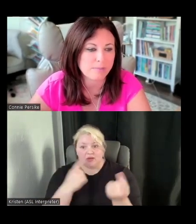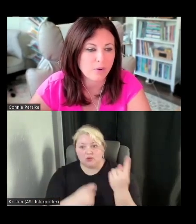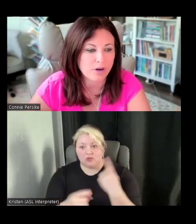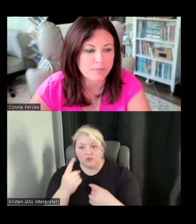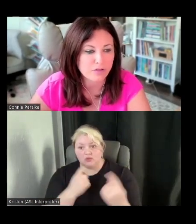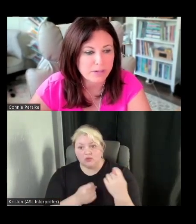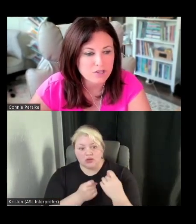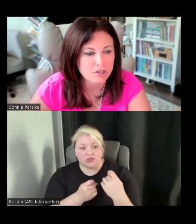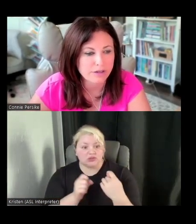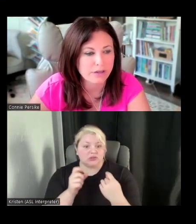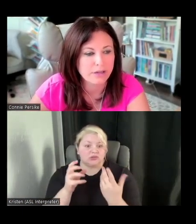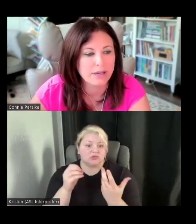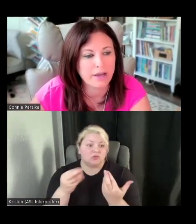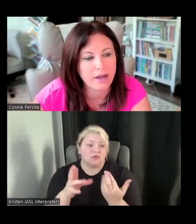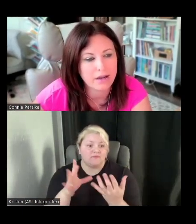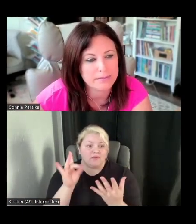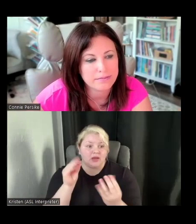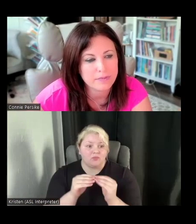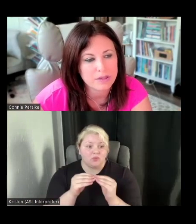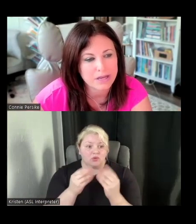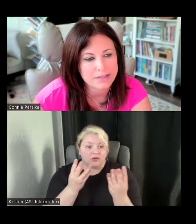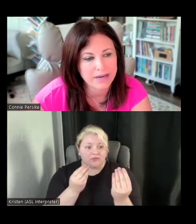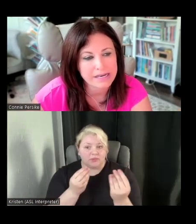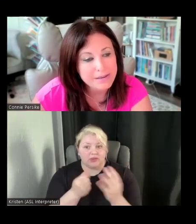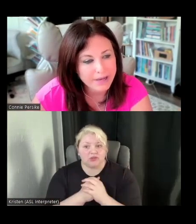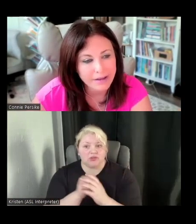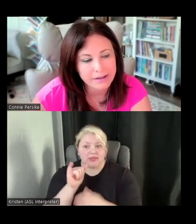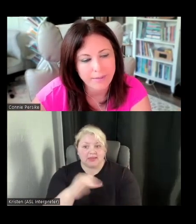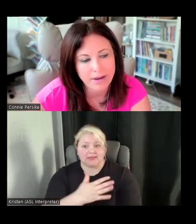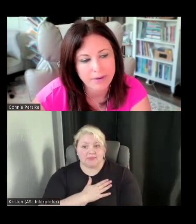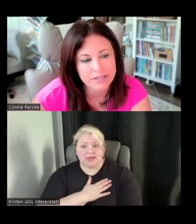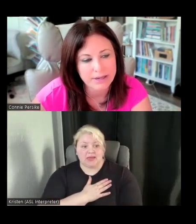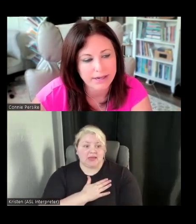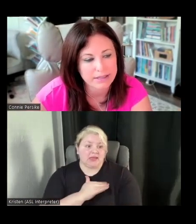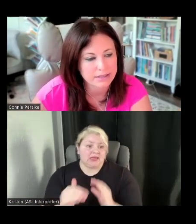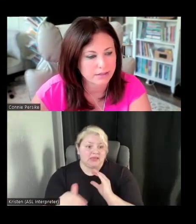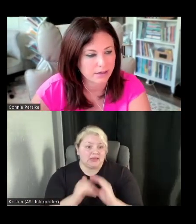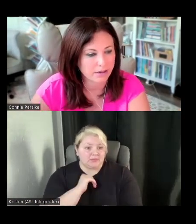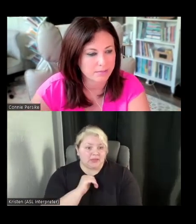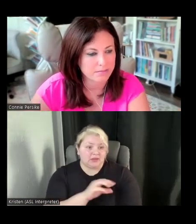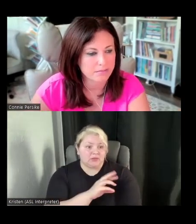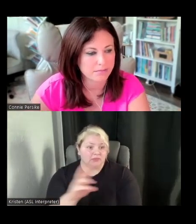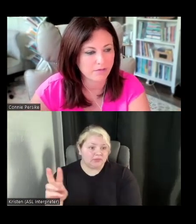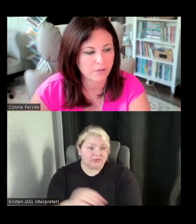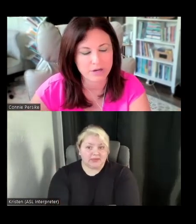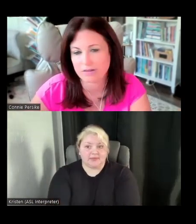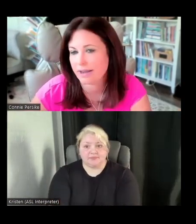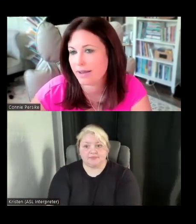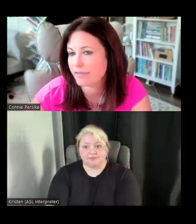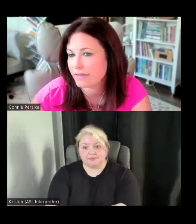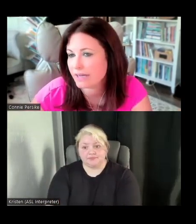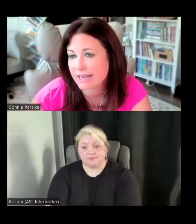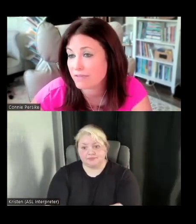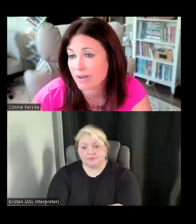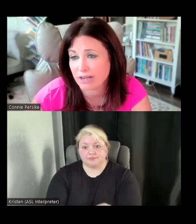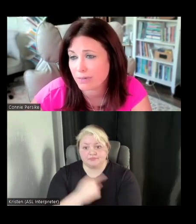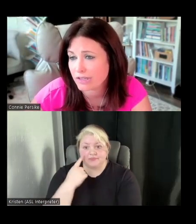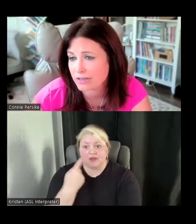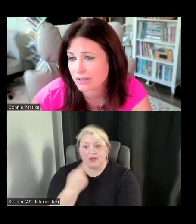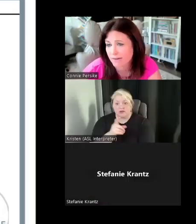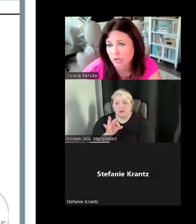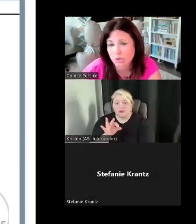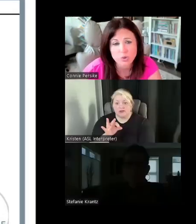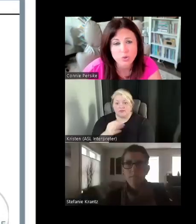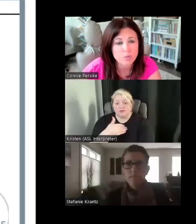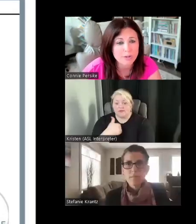find out any more information. That's my email and my website for you to have. And then if you have any